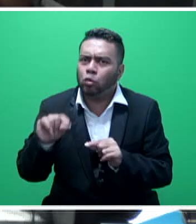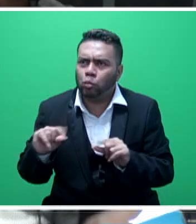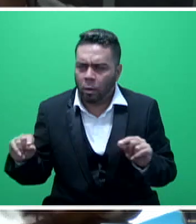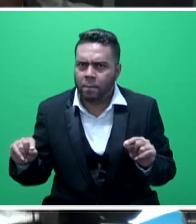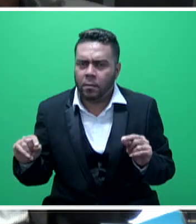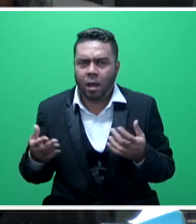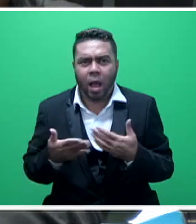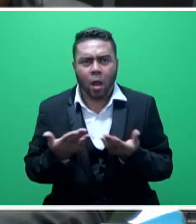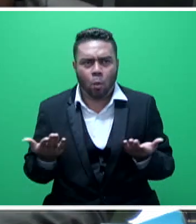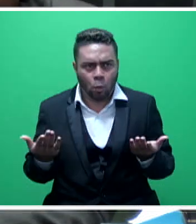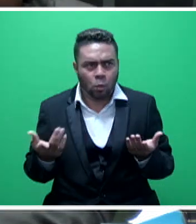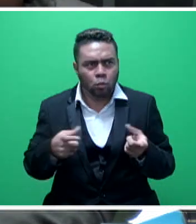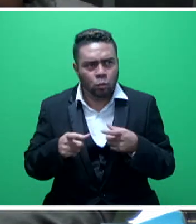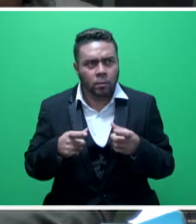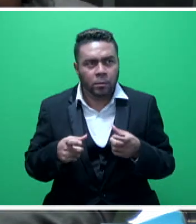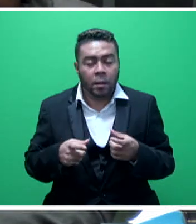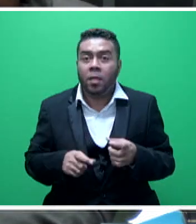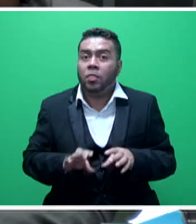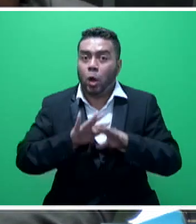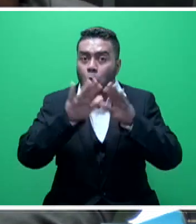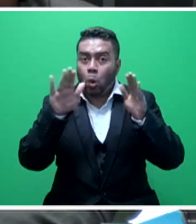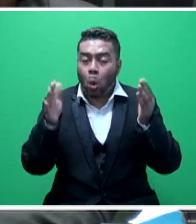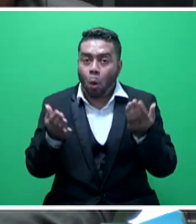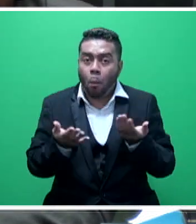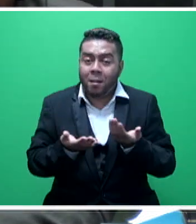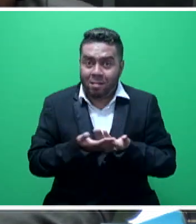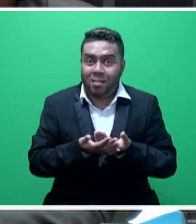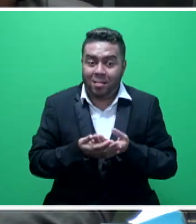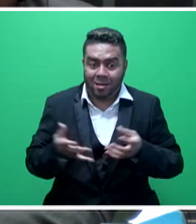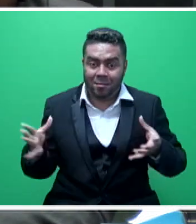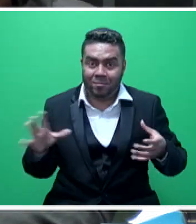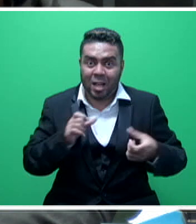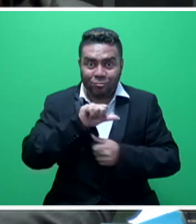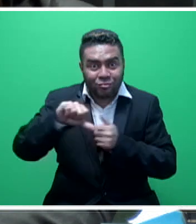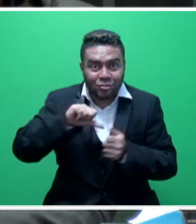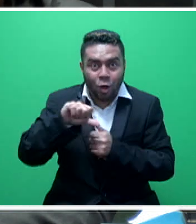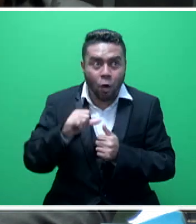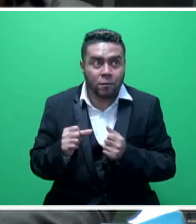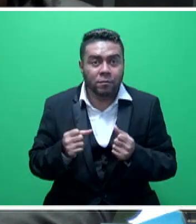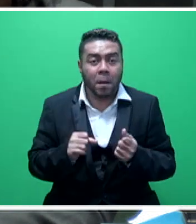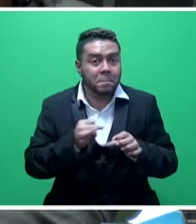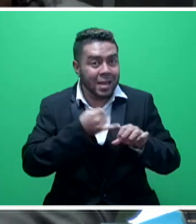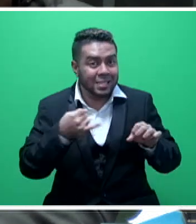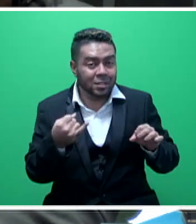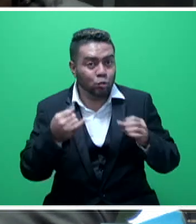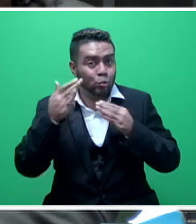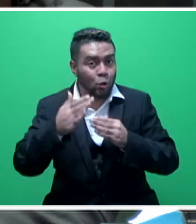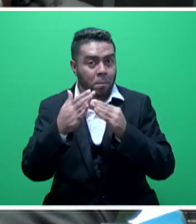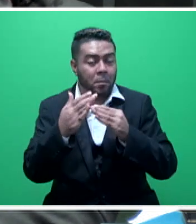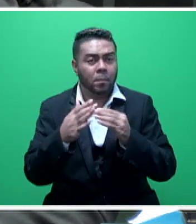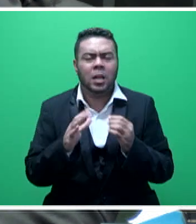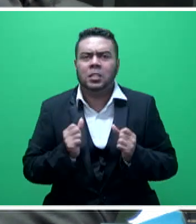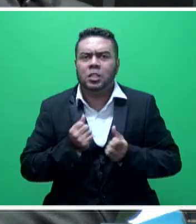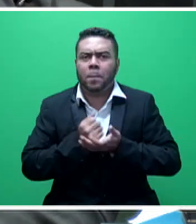The Global Alliance on Vaccine Implementation or Initiative, Gavi, which is supported mostly by the United